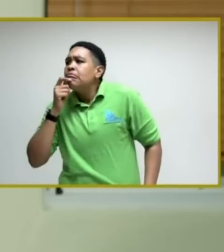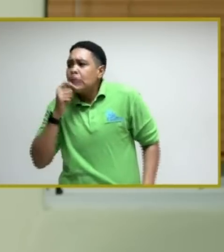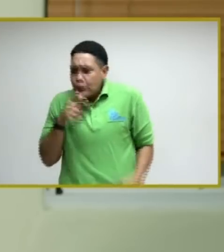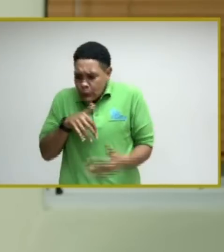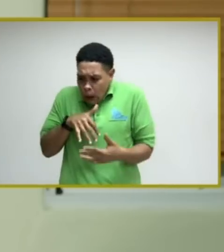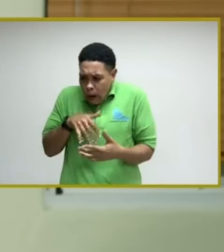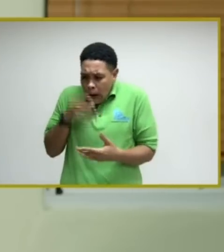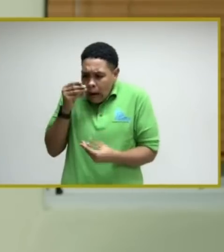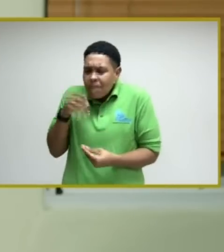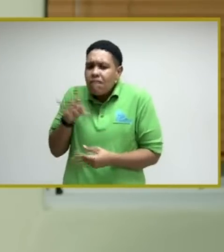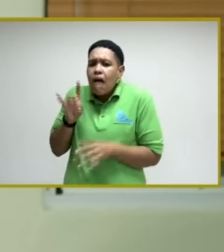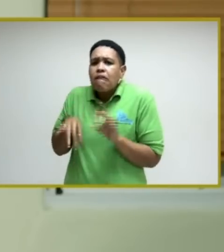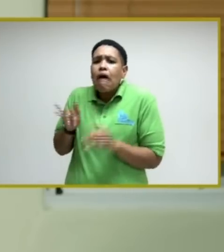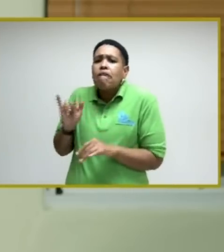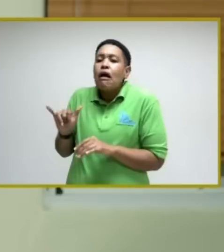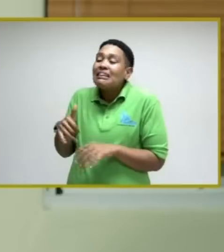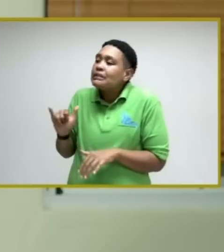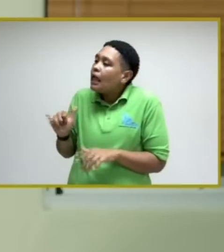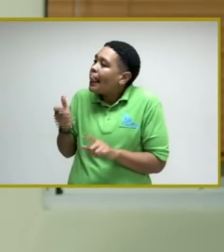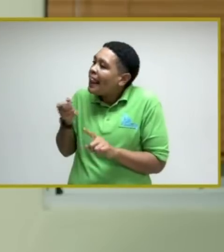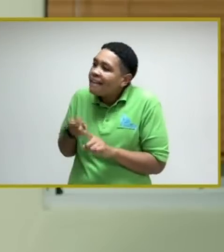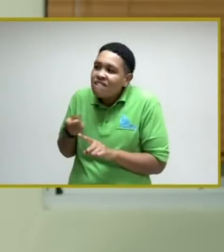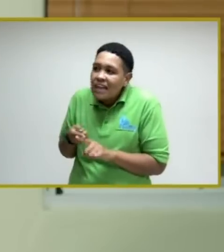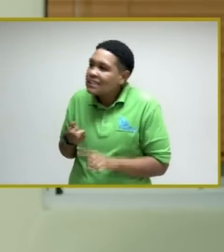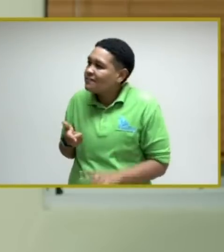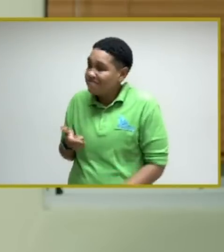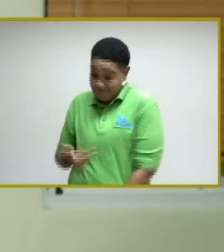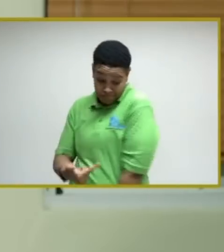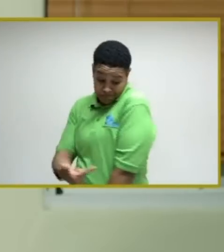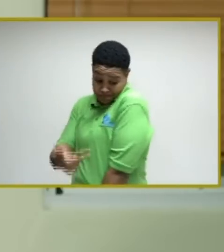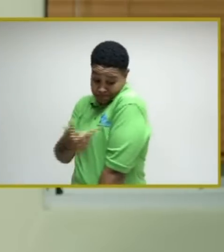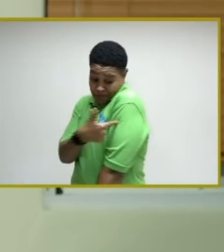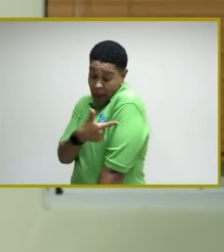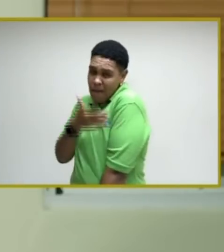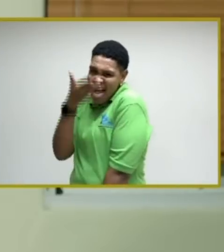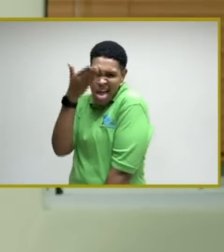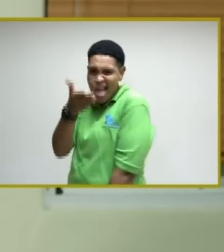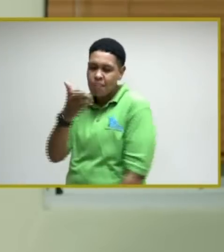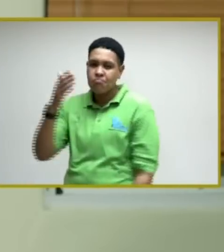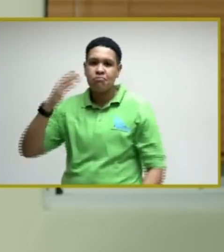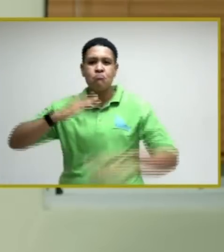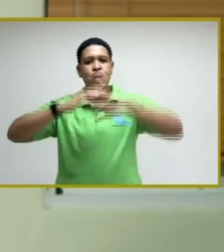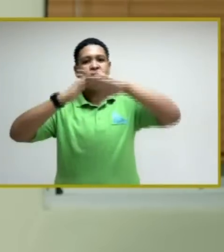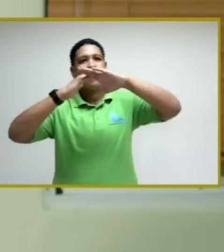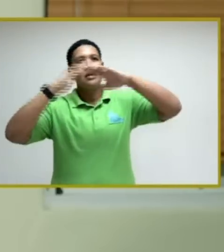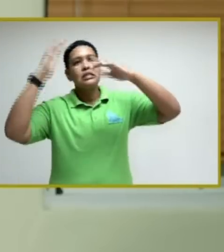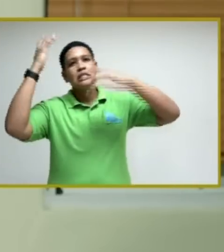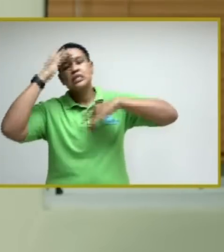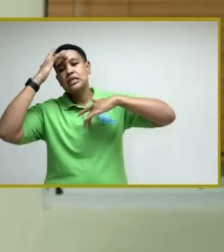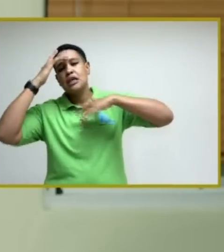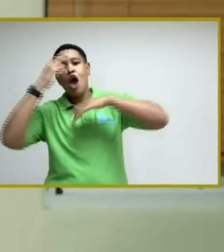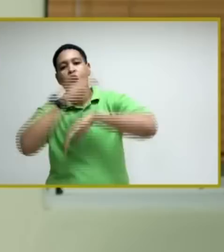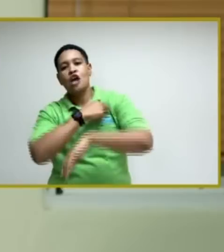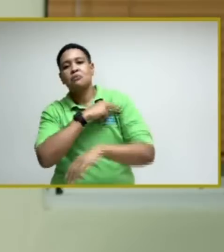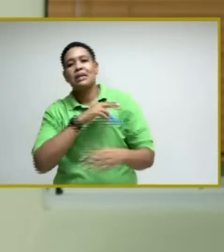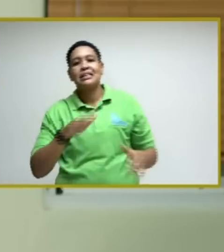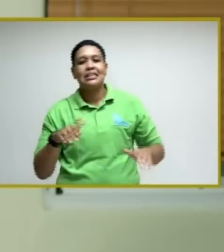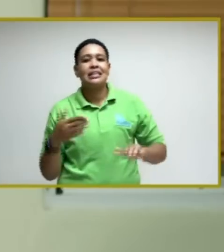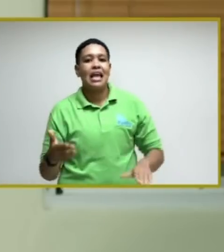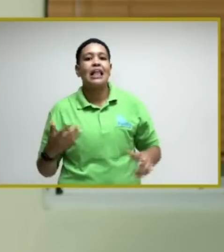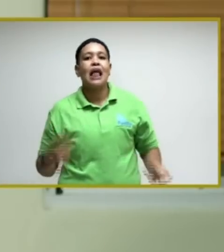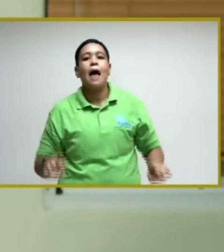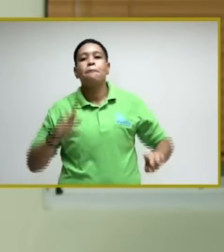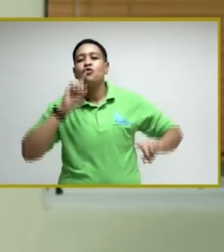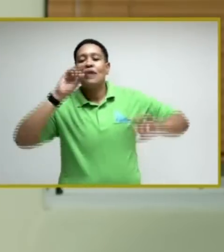are very effective against preventing severe disease, hospitalization, and deaths. So there is